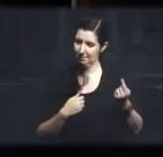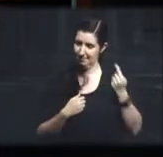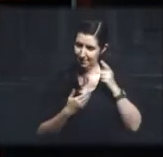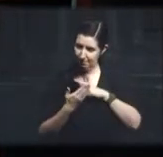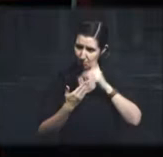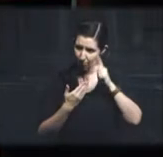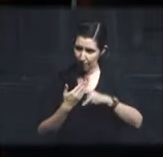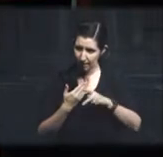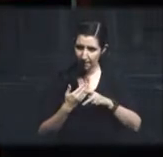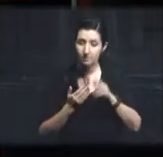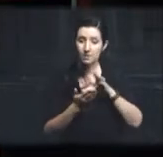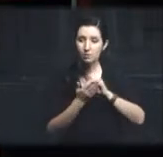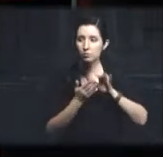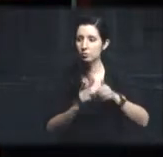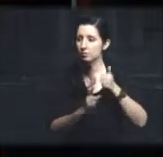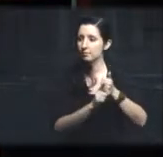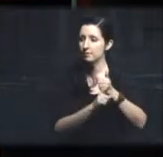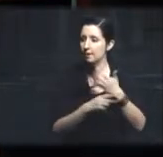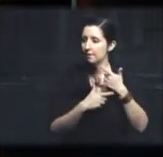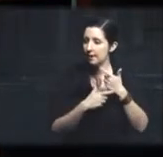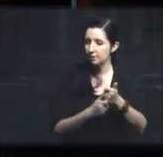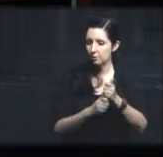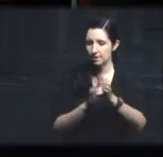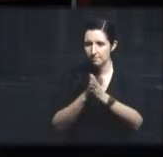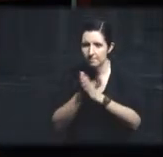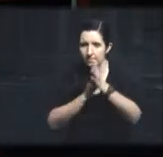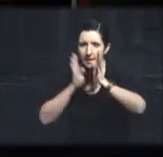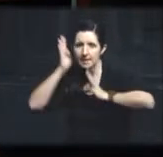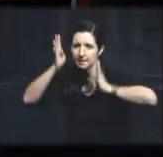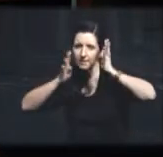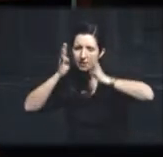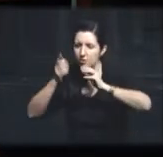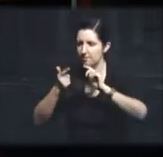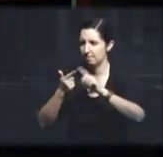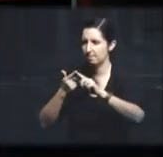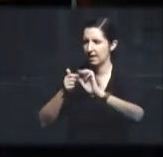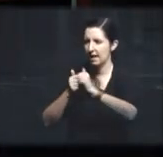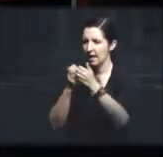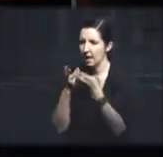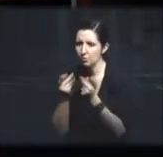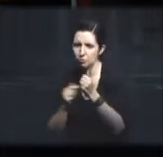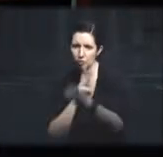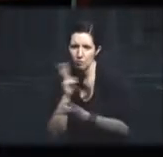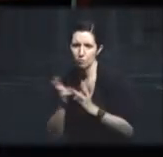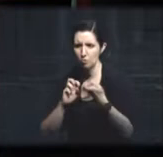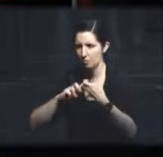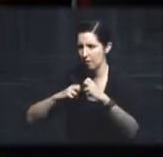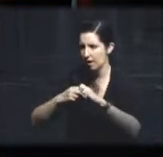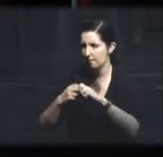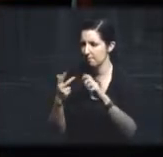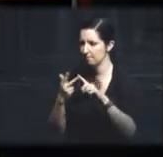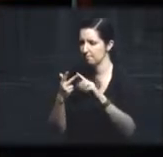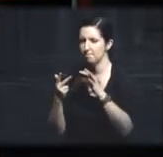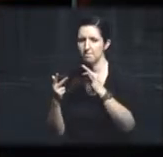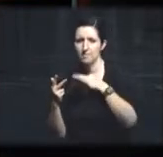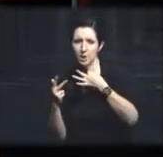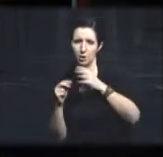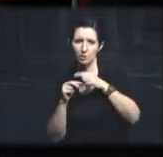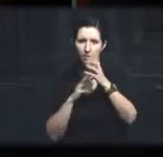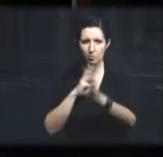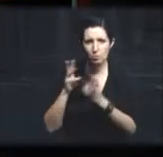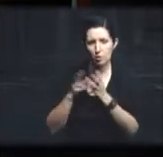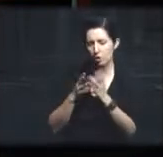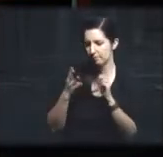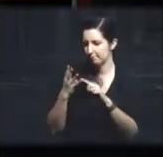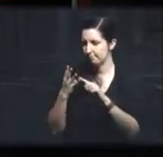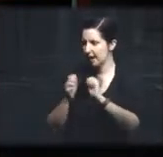innovation, interested in solving the world's problems, curious about how the world works and how to make things happen and have an impact.